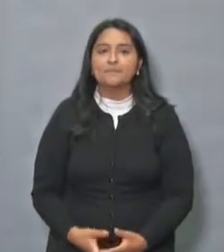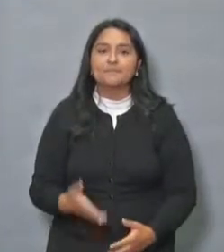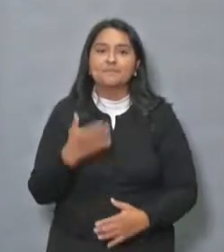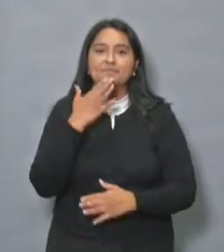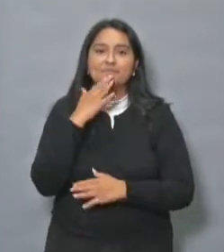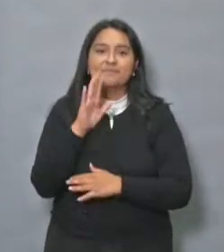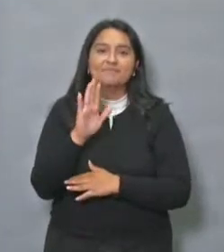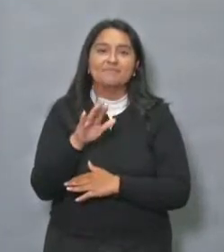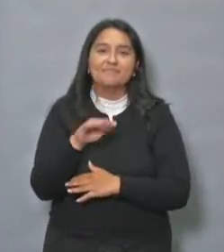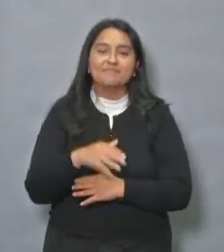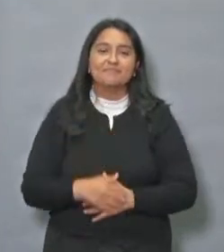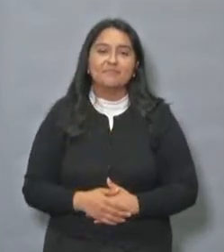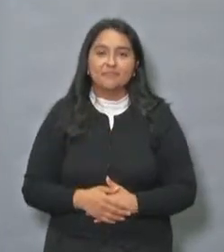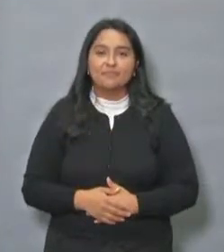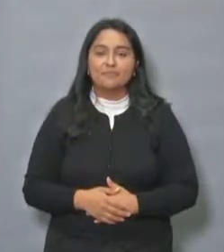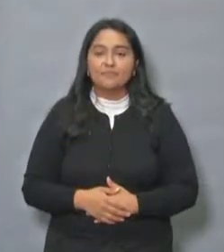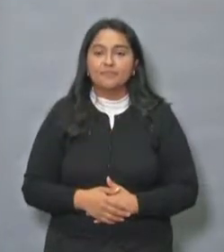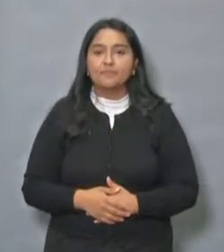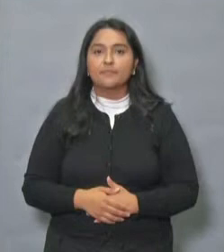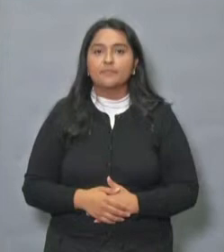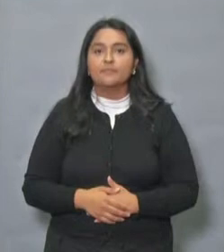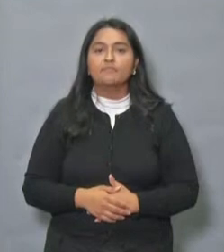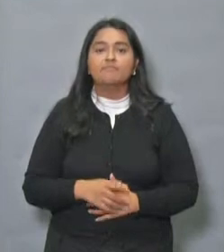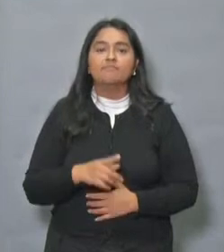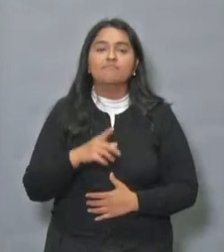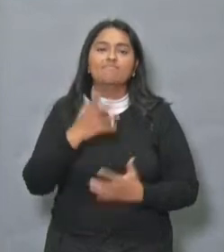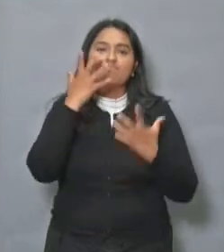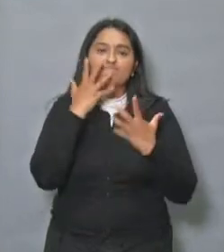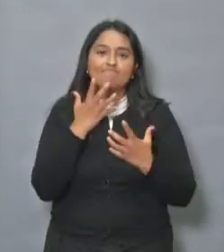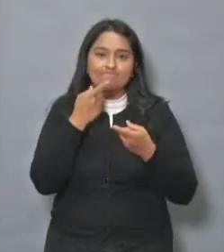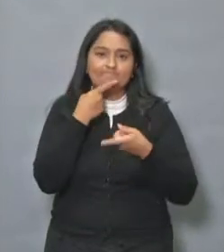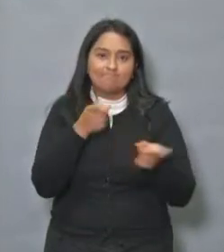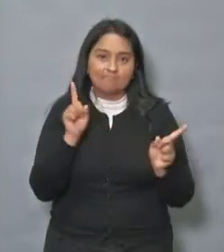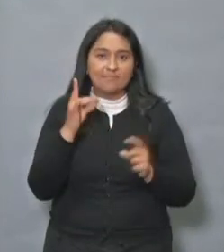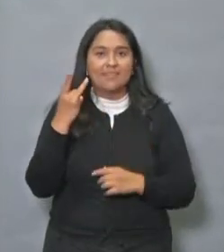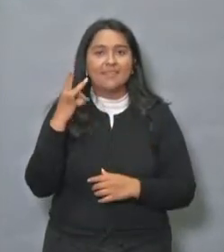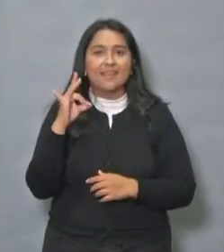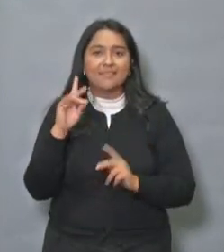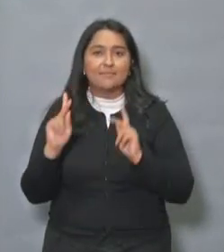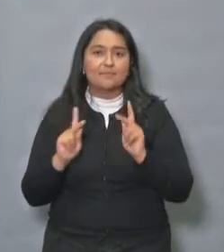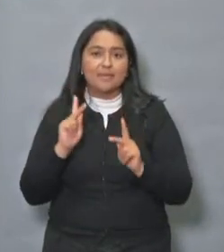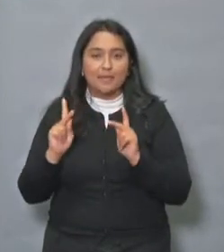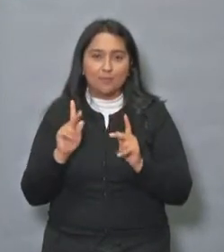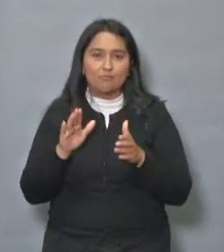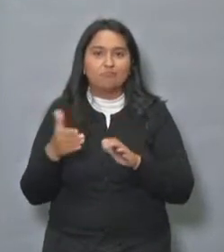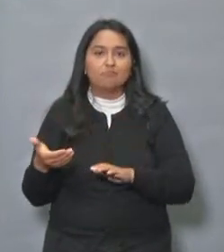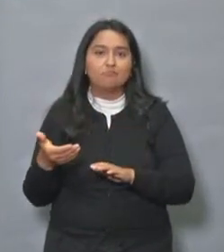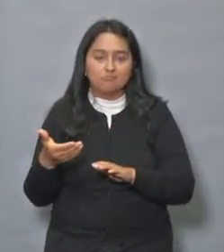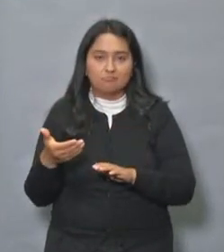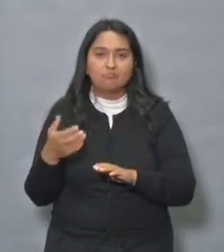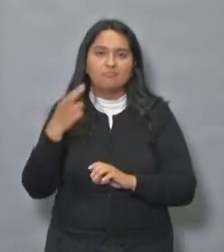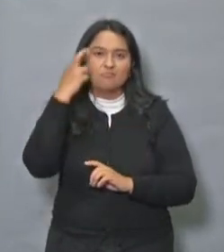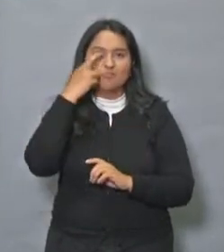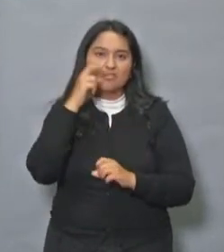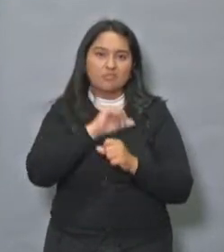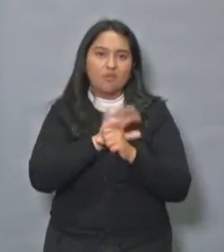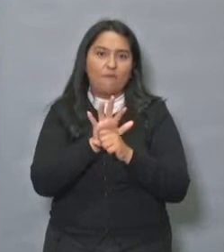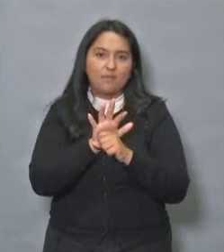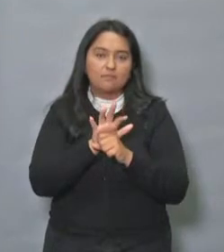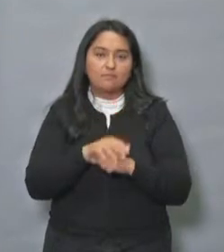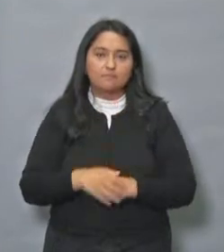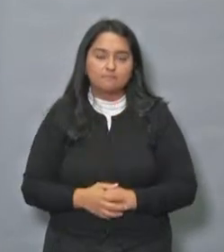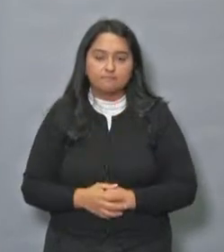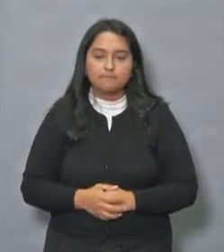Buenas tardes. Para actualizarlos, nos da tristeza informar que 18 personas adicionales han fallecido por causas de